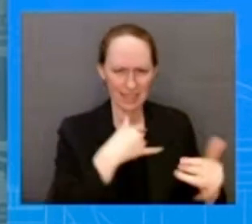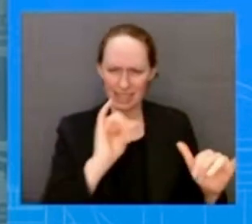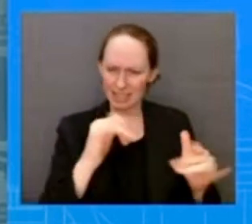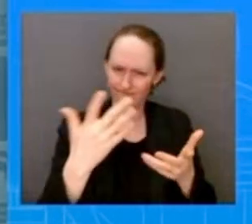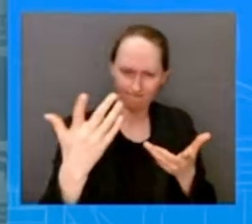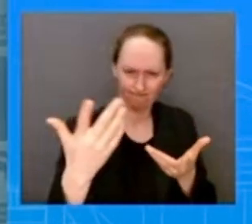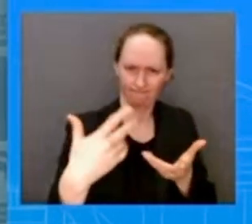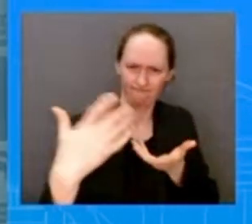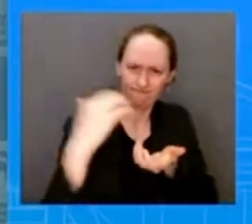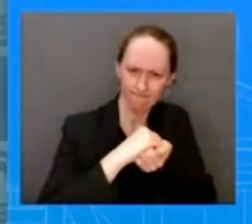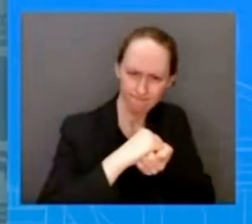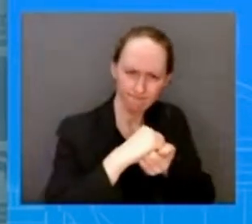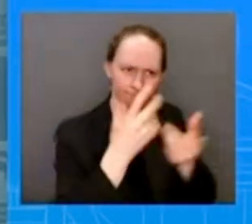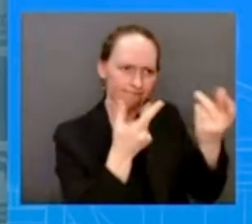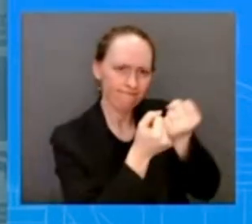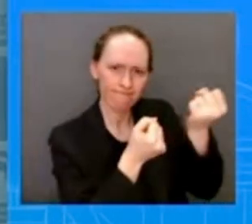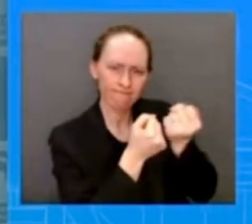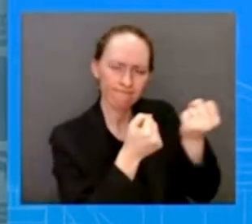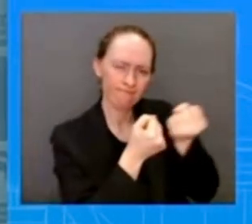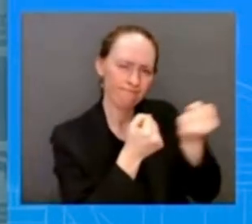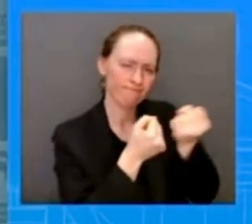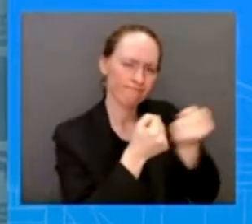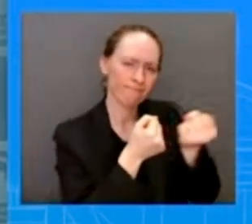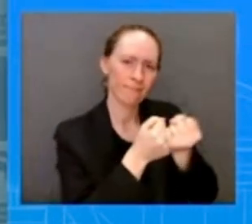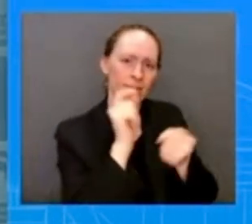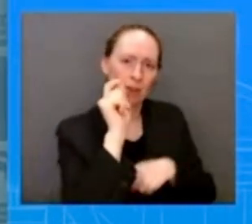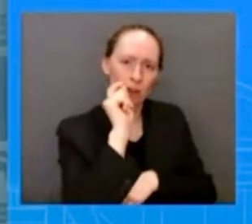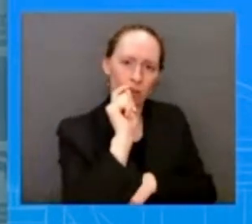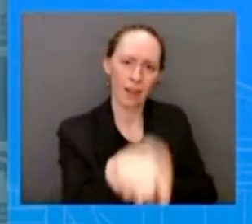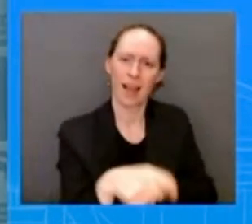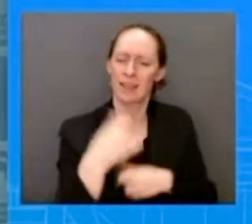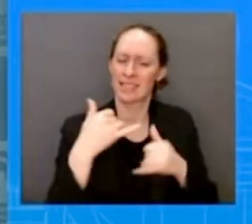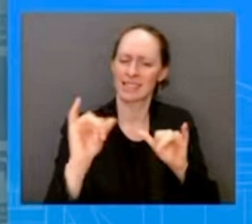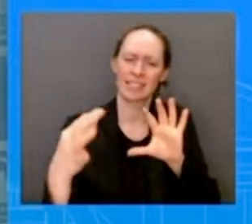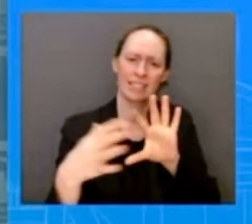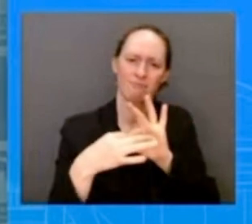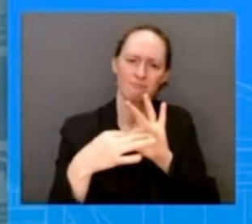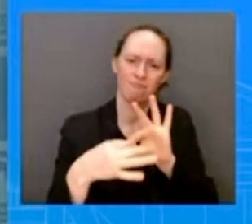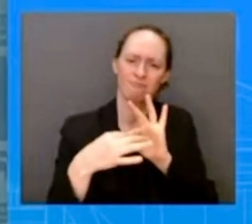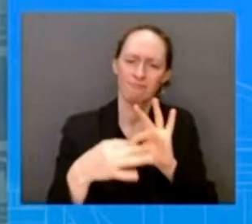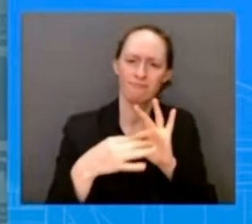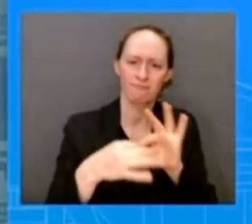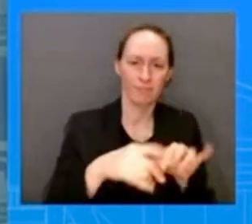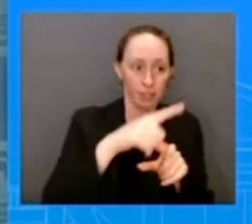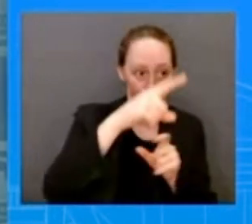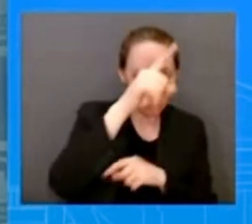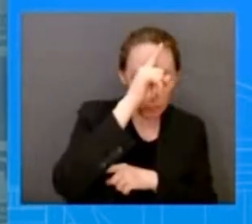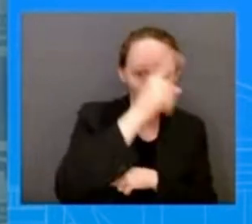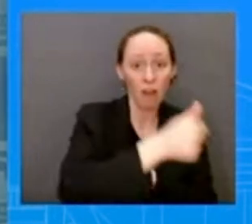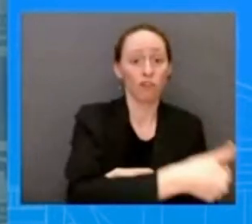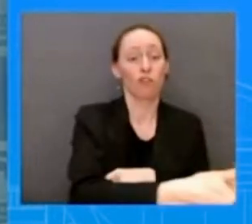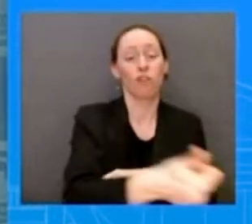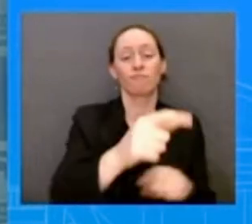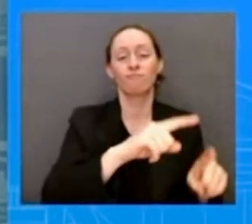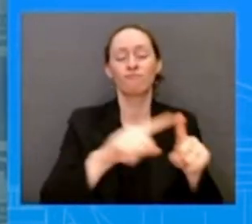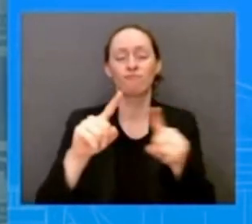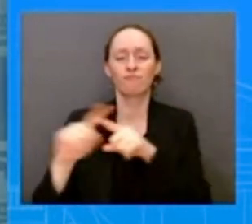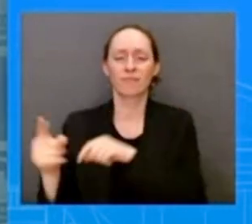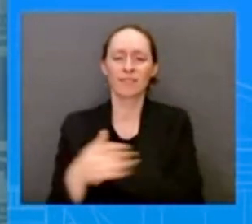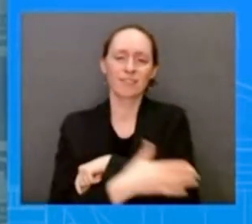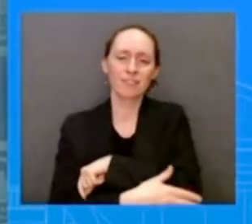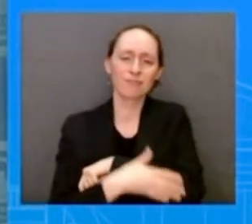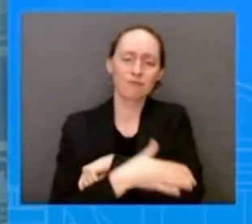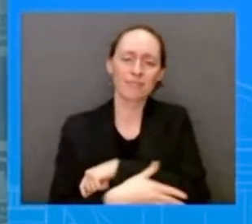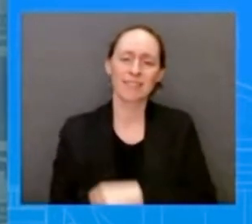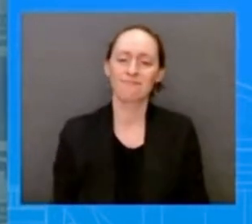Germany and the Quad, the G7, allies and partners all over the world, including through the Ukraine Defense Contact Group, to do exactly that. We've